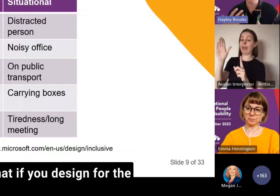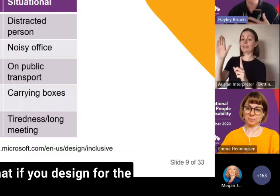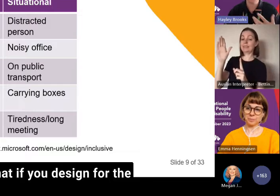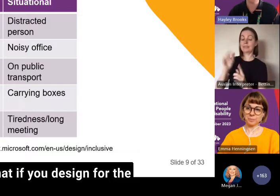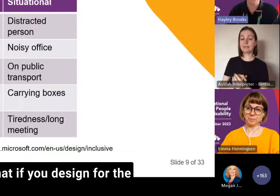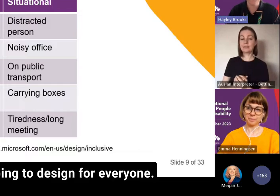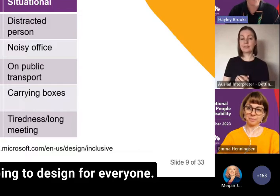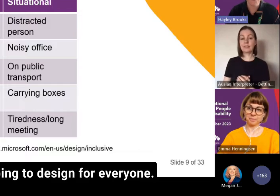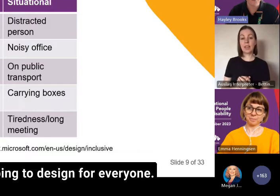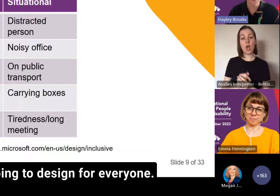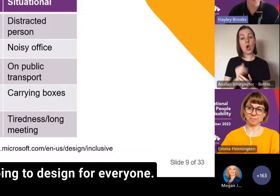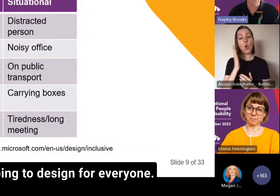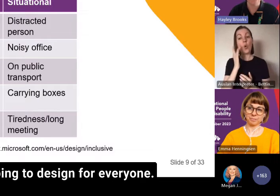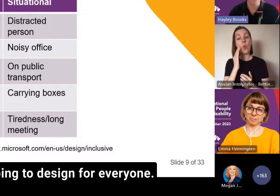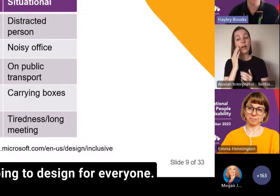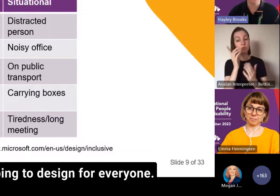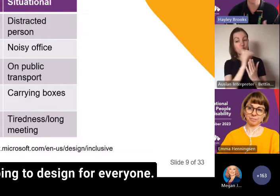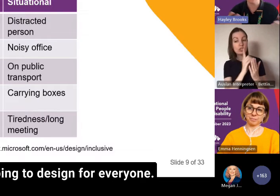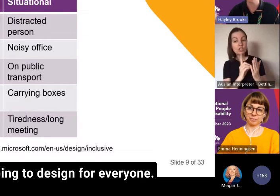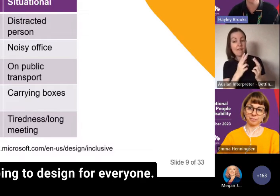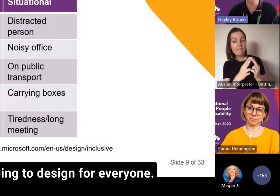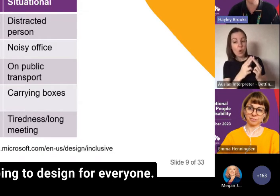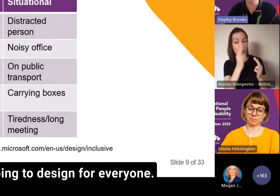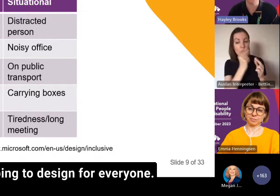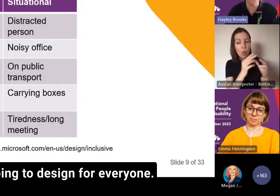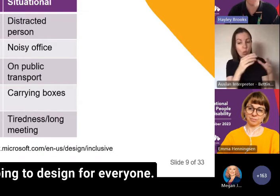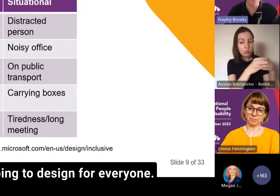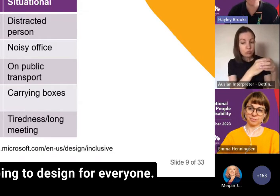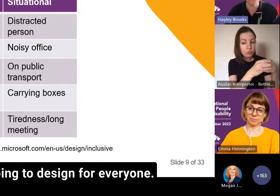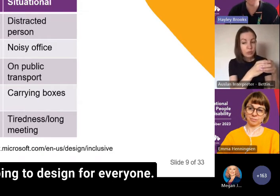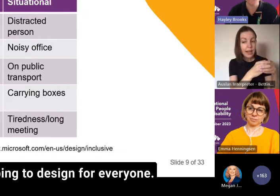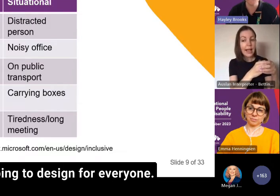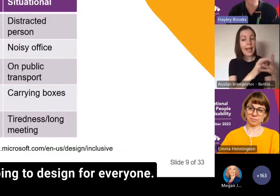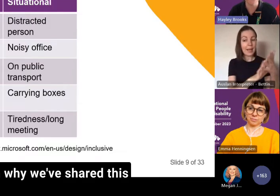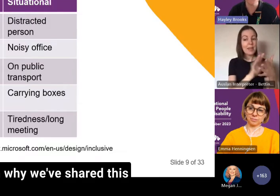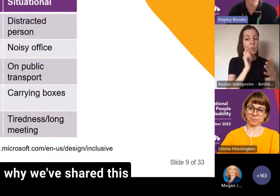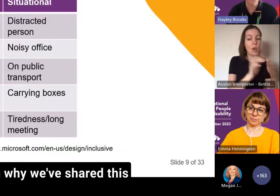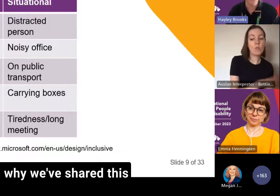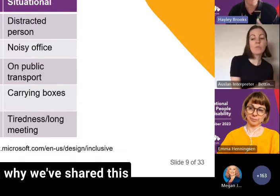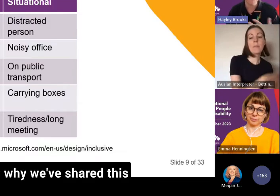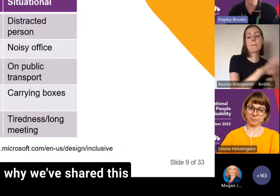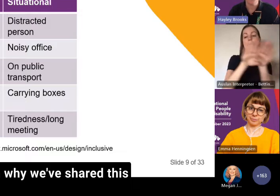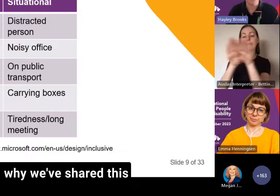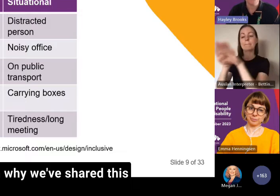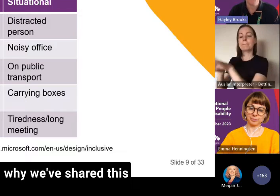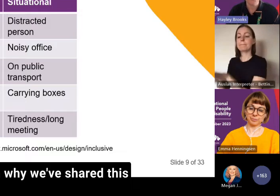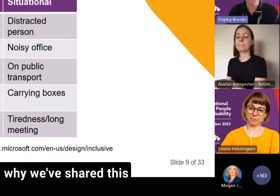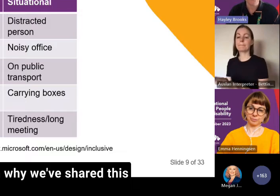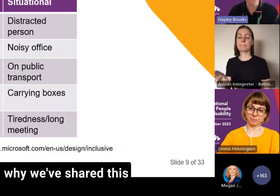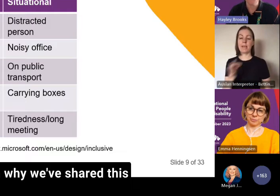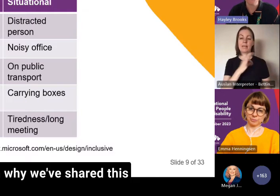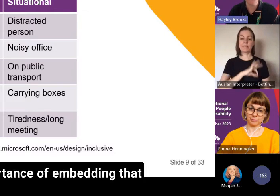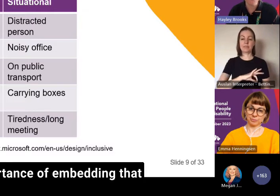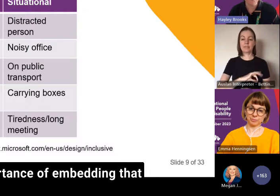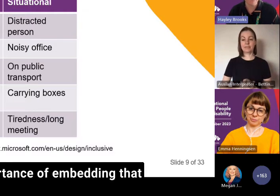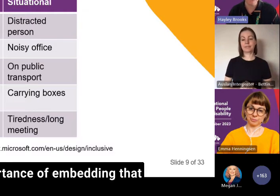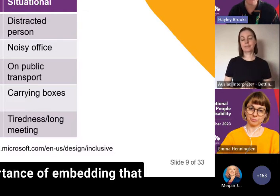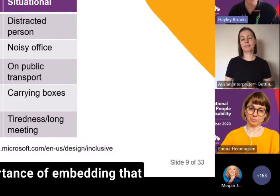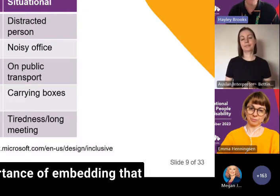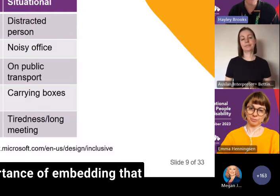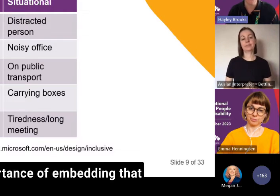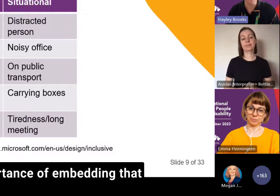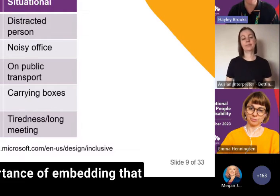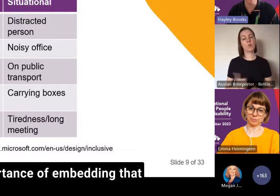you design for the minority, you're going to design for everyone. So the reason why we've shared this is just